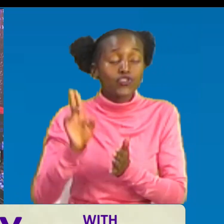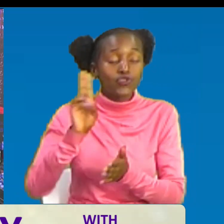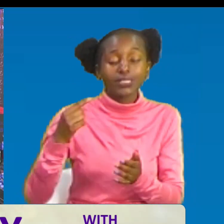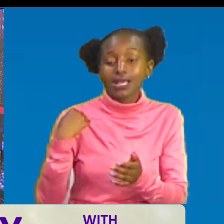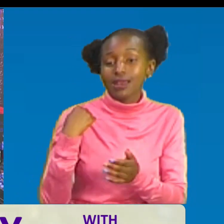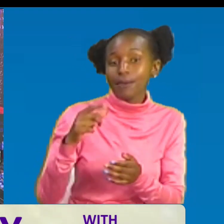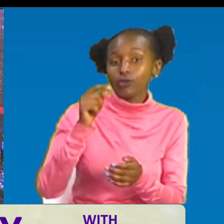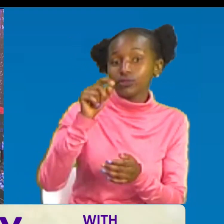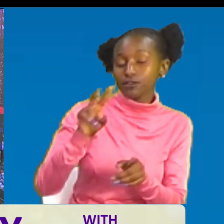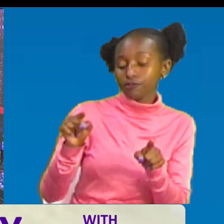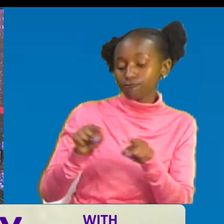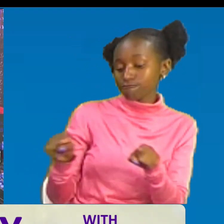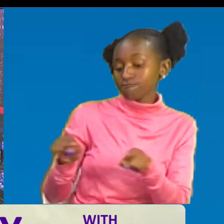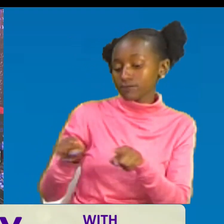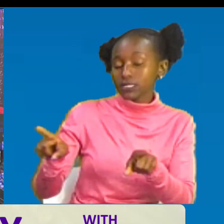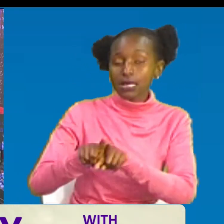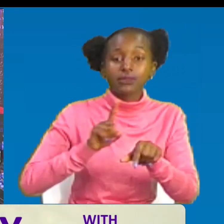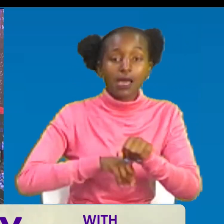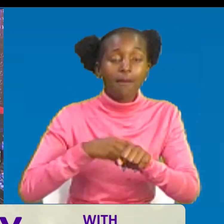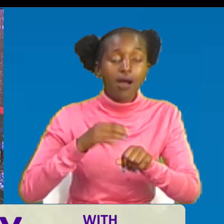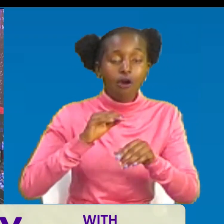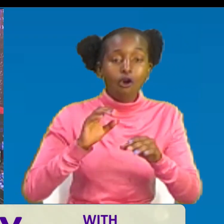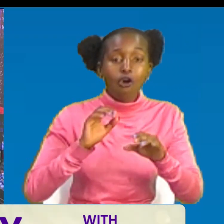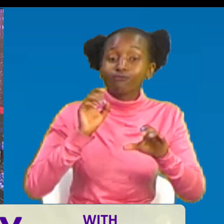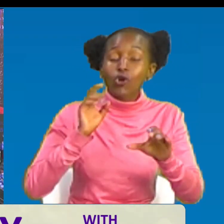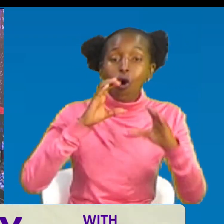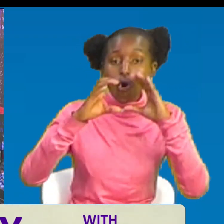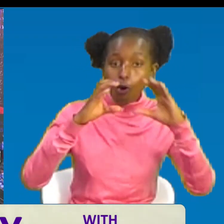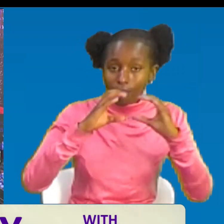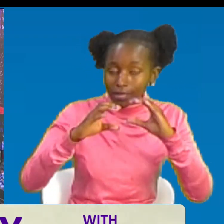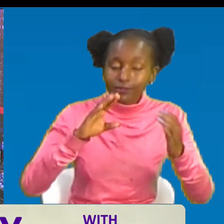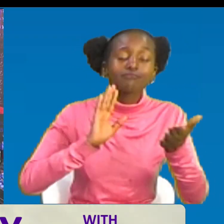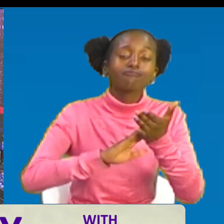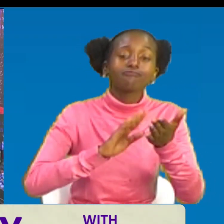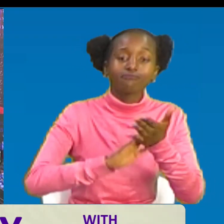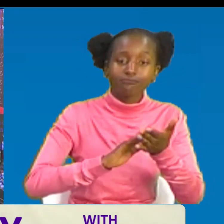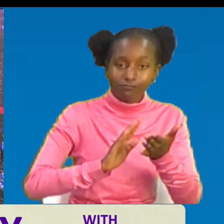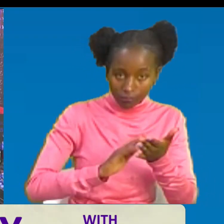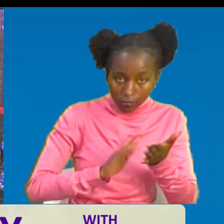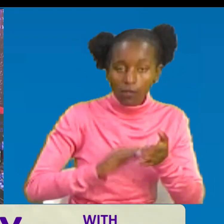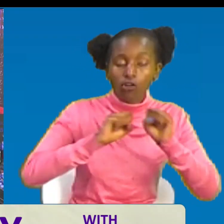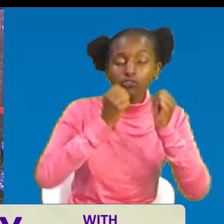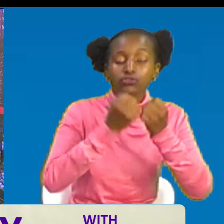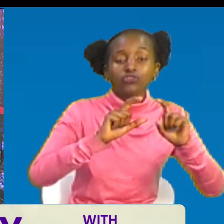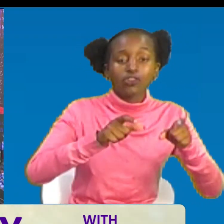041-980-384, as well as through our other social platforms, that is Facebook and YouTube as